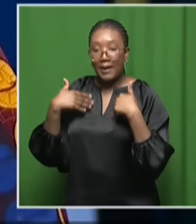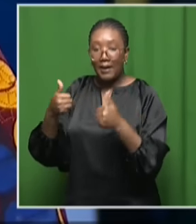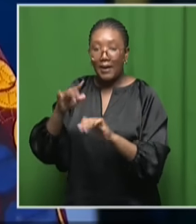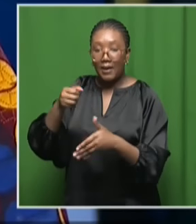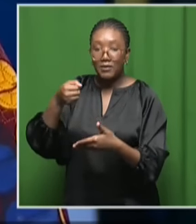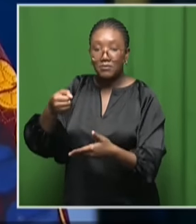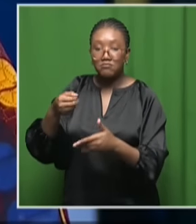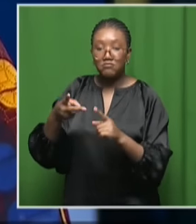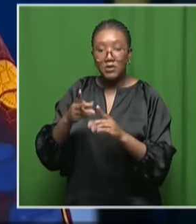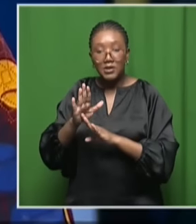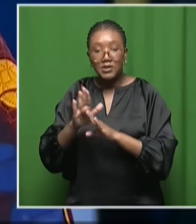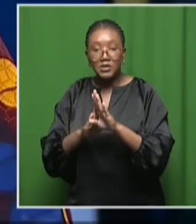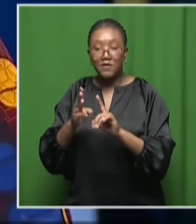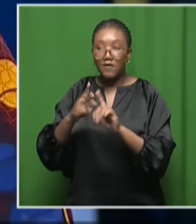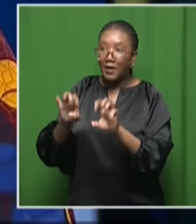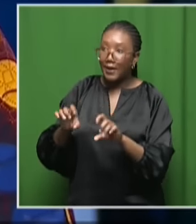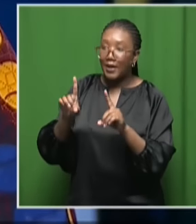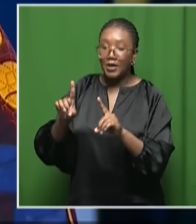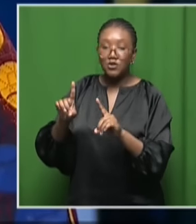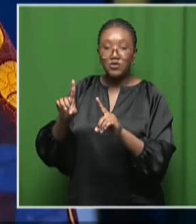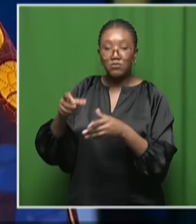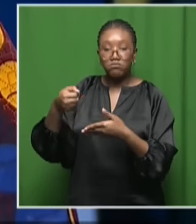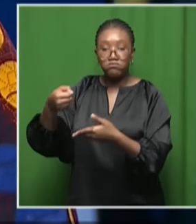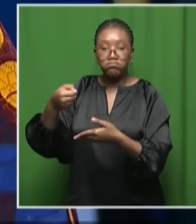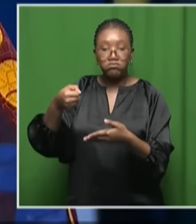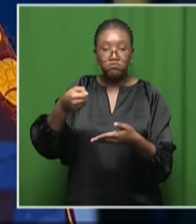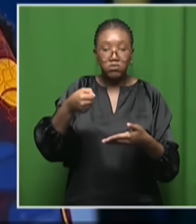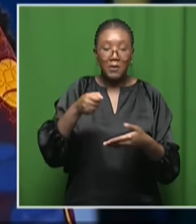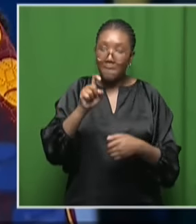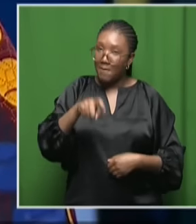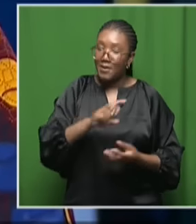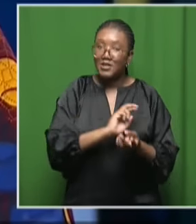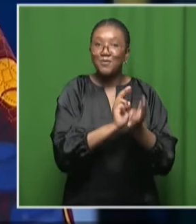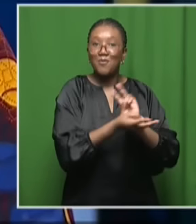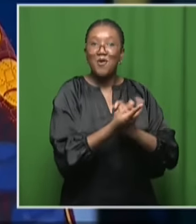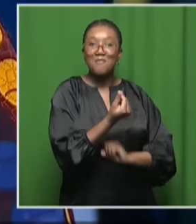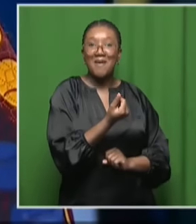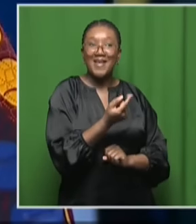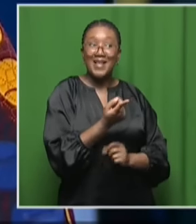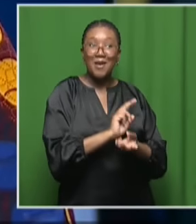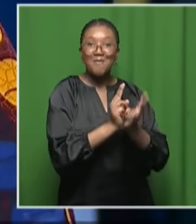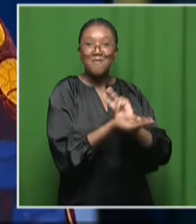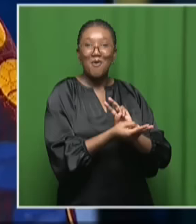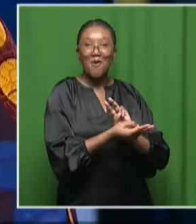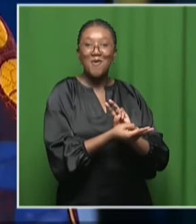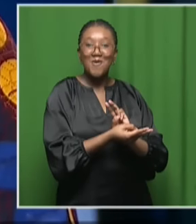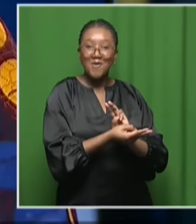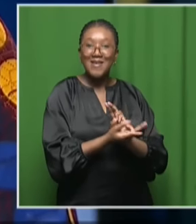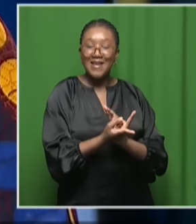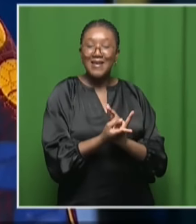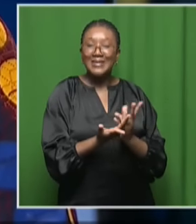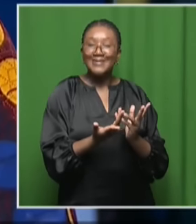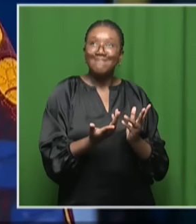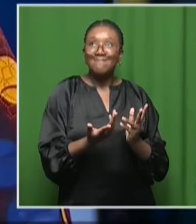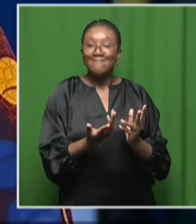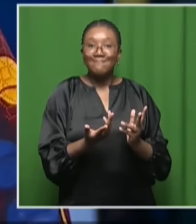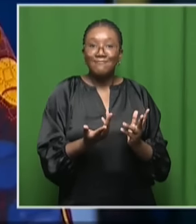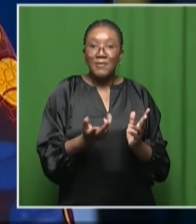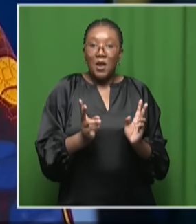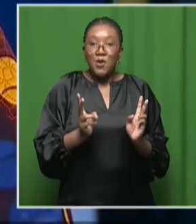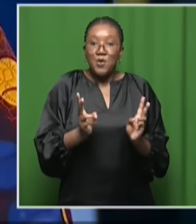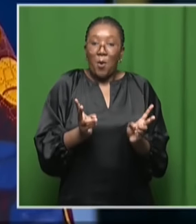the human capacity that is required to grow their economies. So how do you do those on a much better